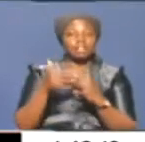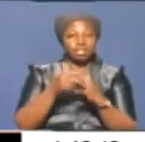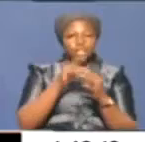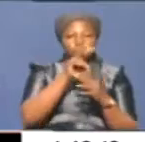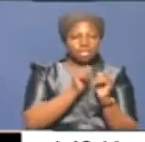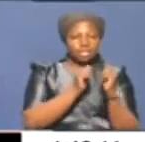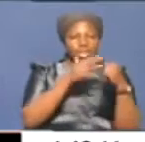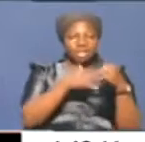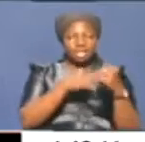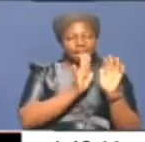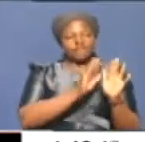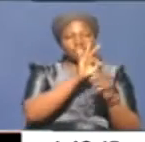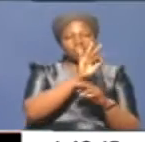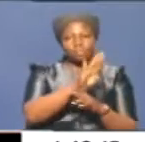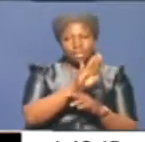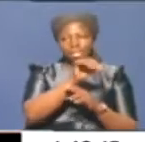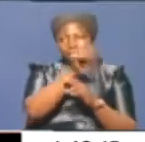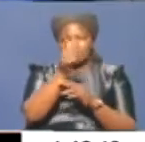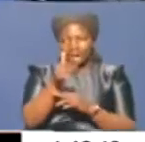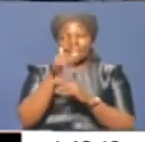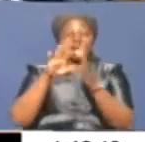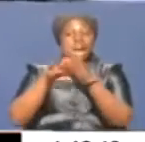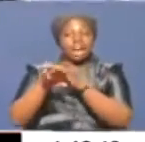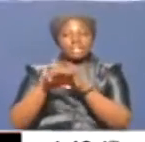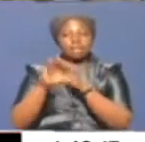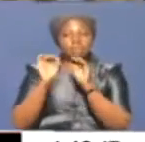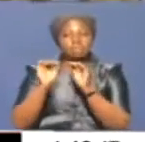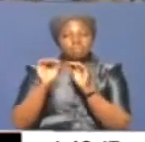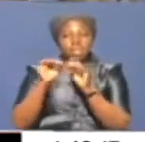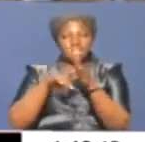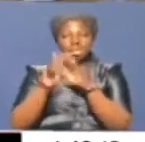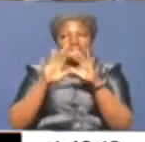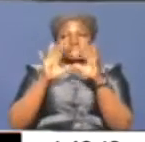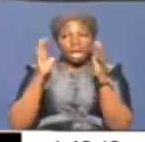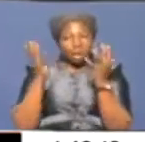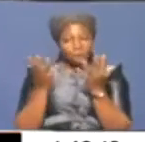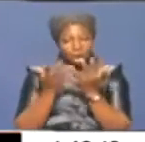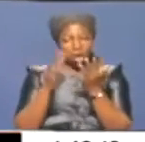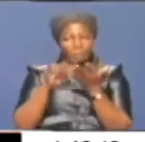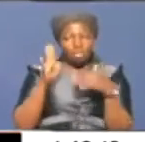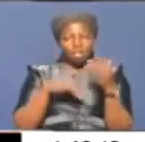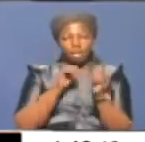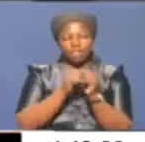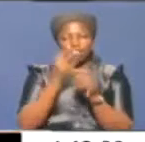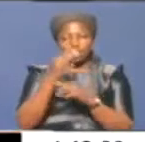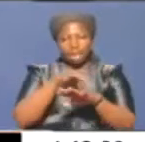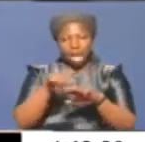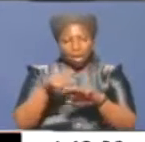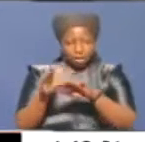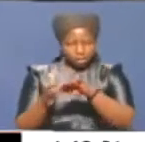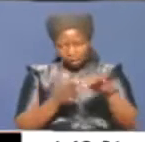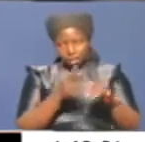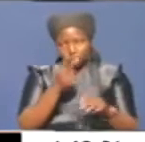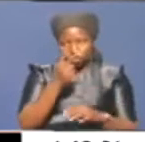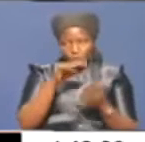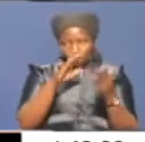apps mostly inaccessible across the world for more than 14 hours. Meanwhile, two more property